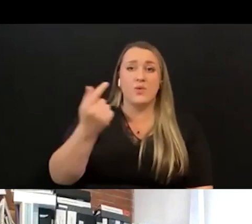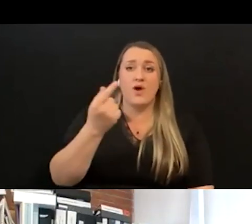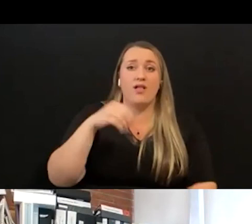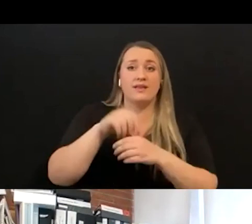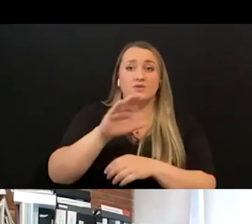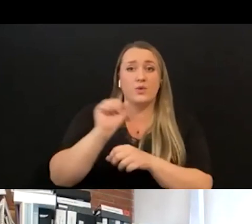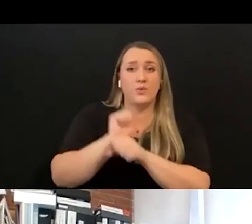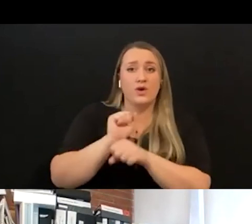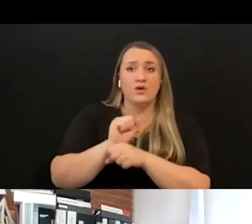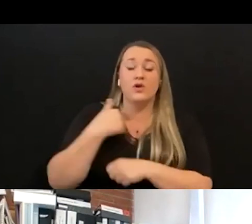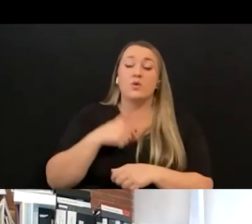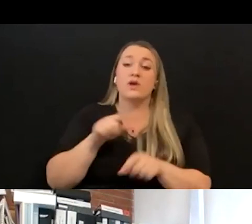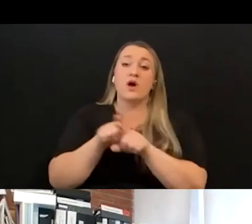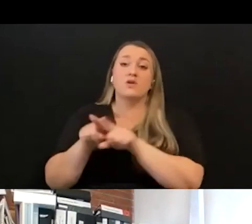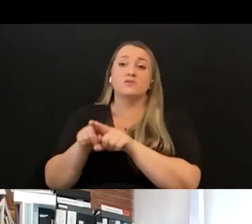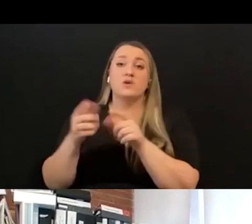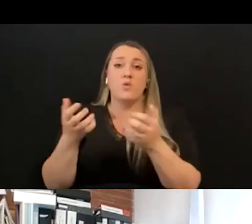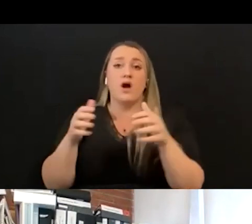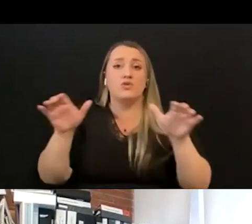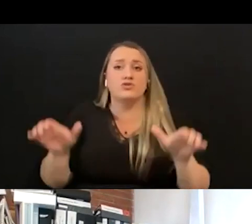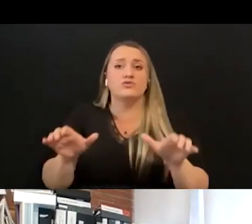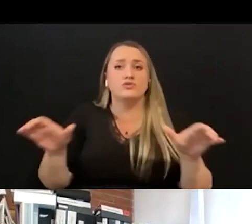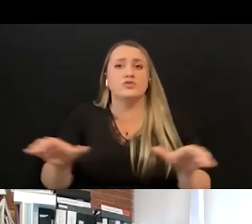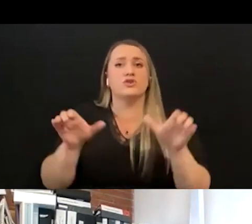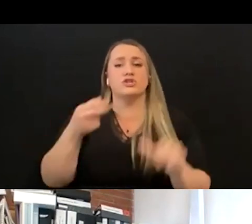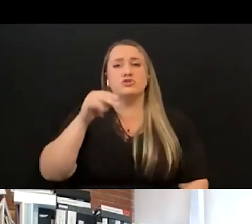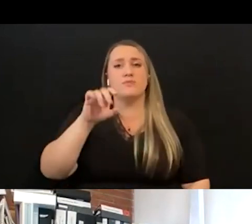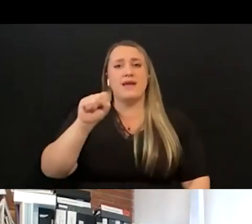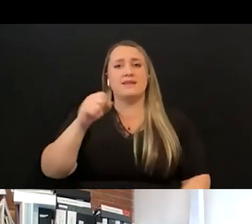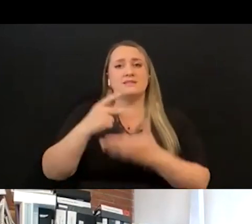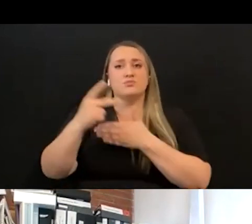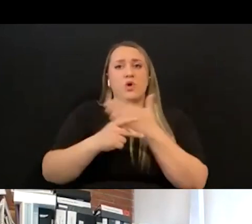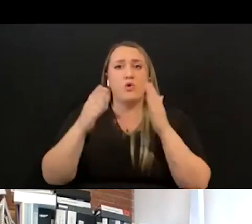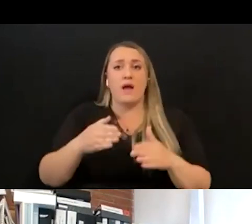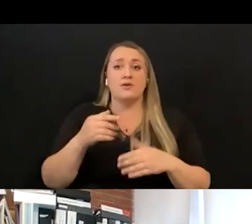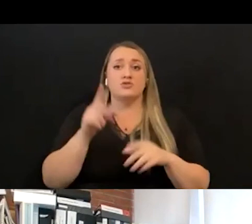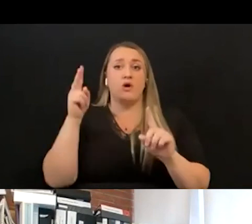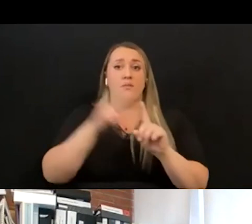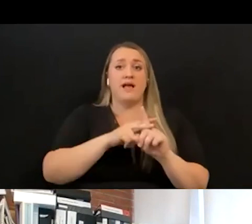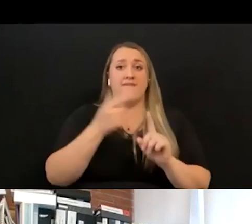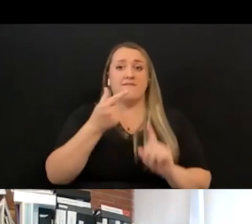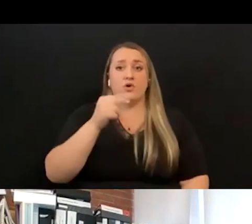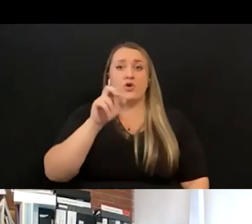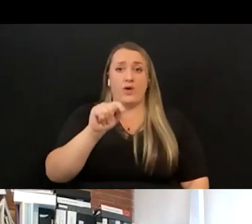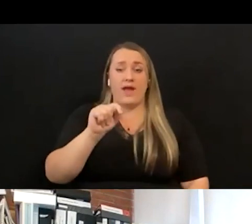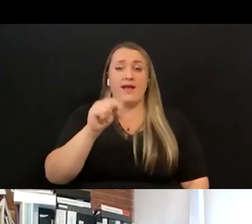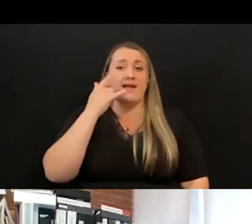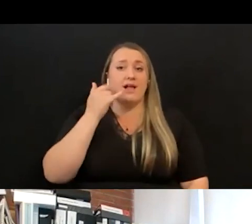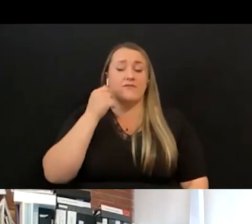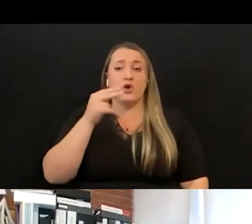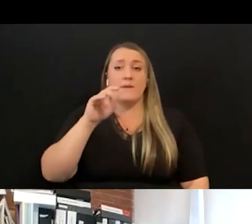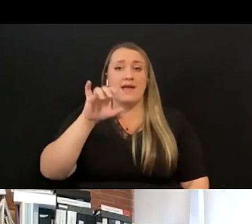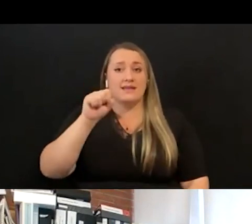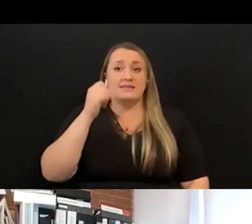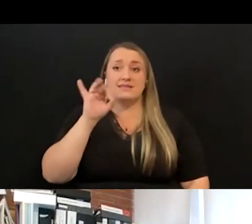we'd also like to encourage humanities programmers in the audience to apply for grants at California Humanities if you're doing accessibility